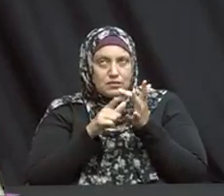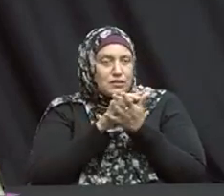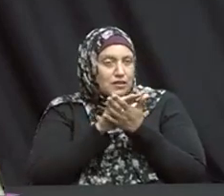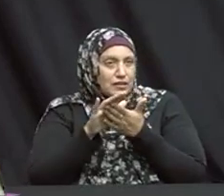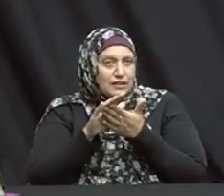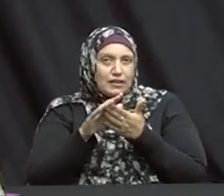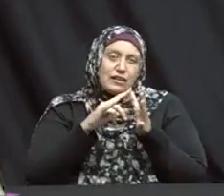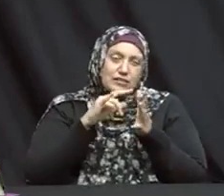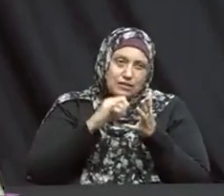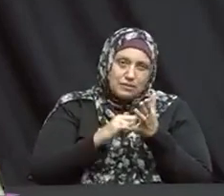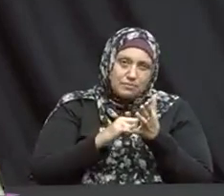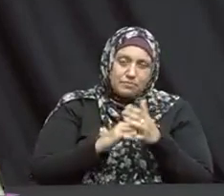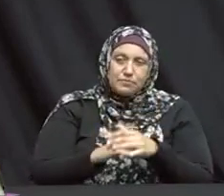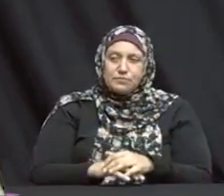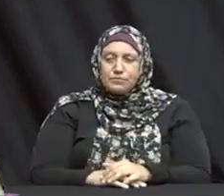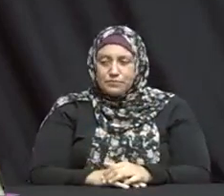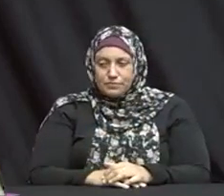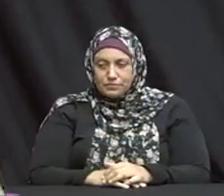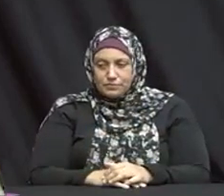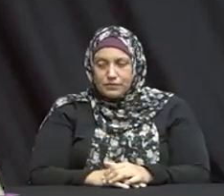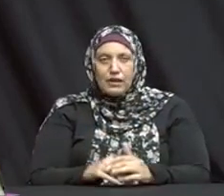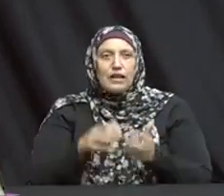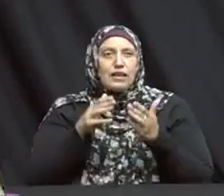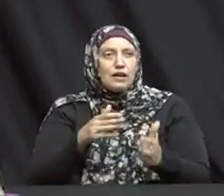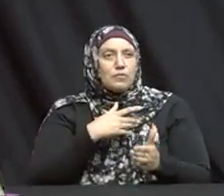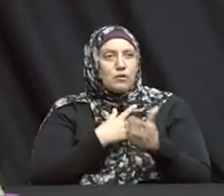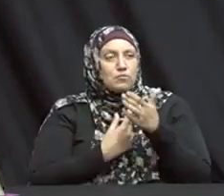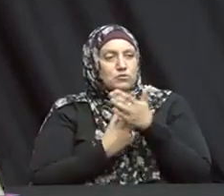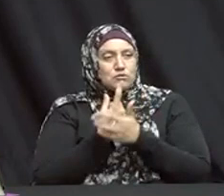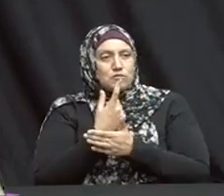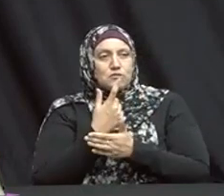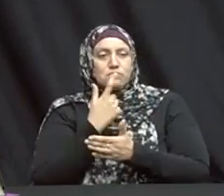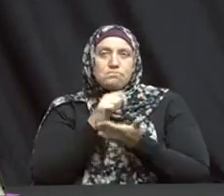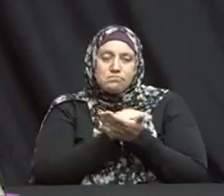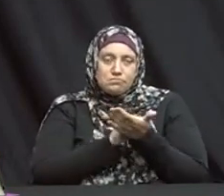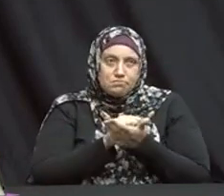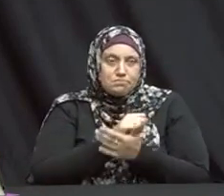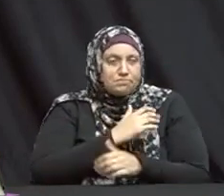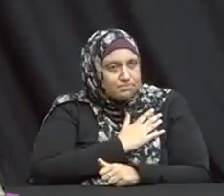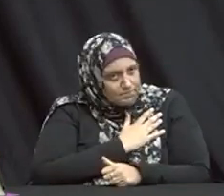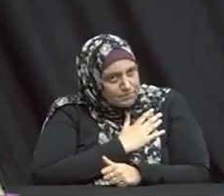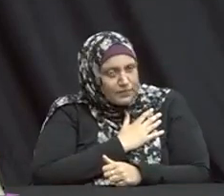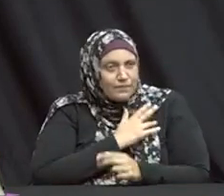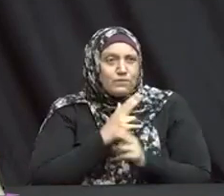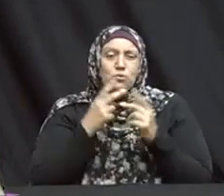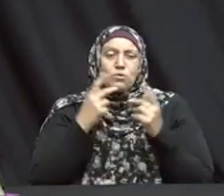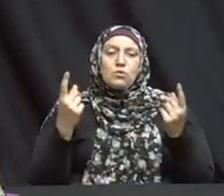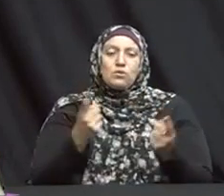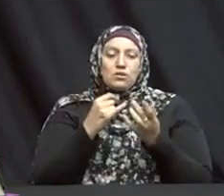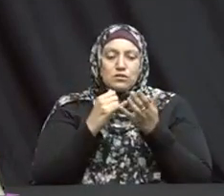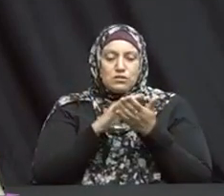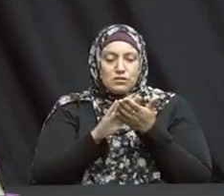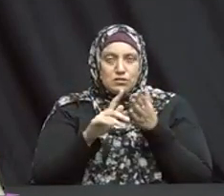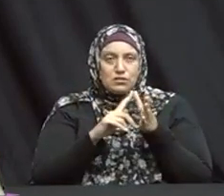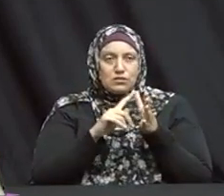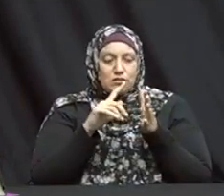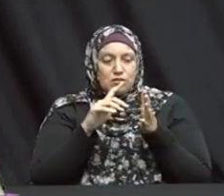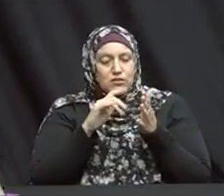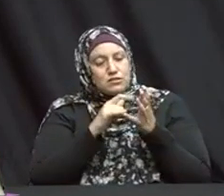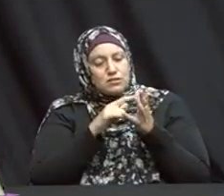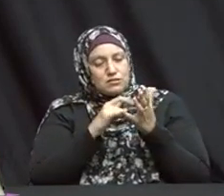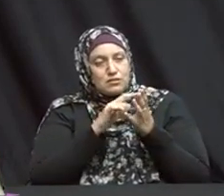again to take advantage of the opportunity and convey our sincere condolences to Sahib al-Asr wa al-Zaman, Ajjalallah